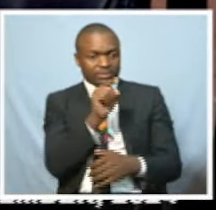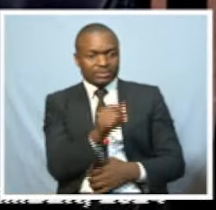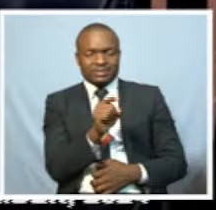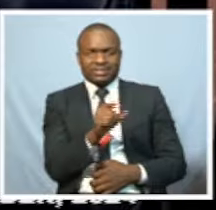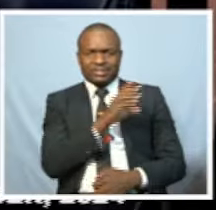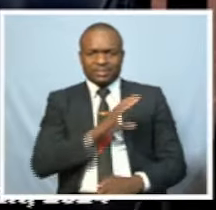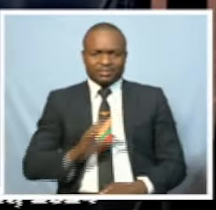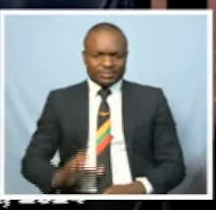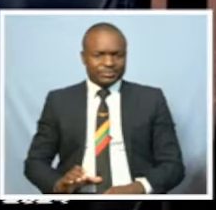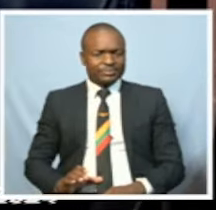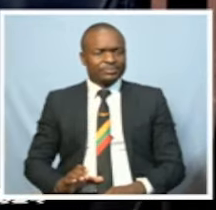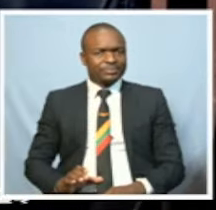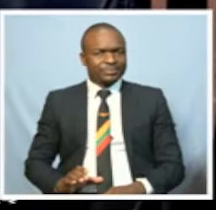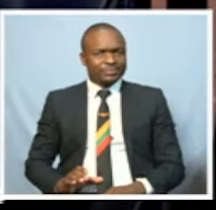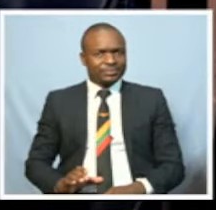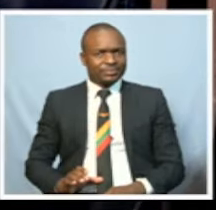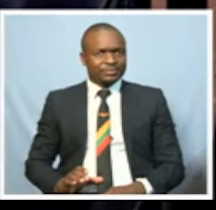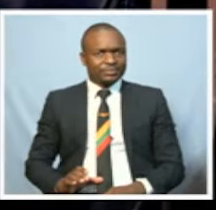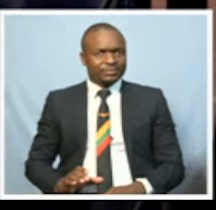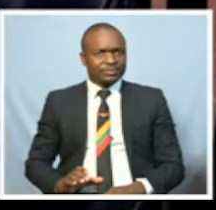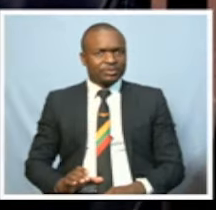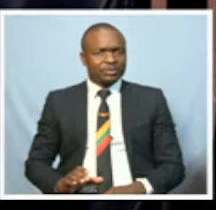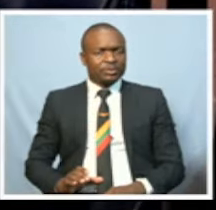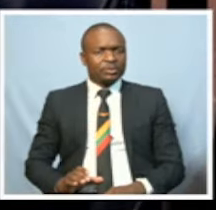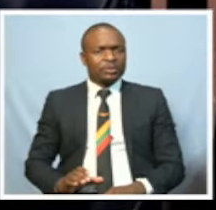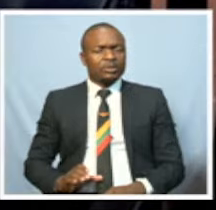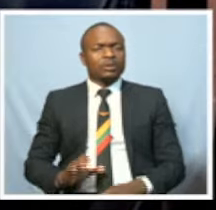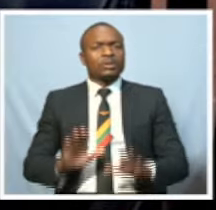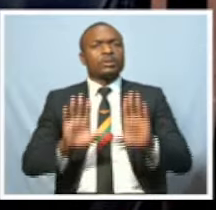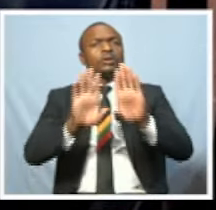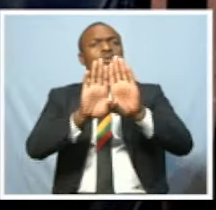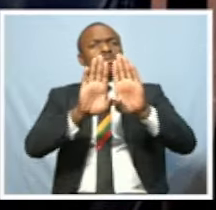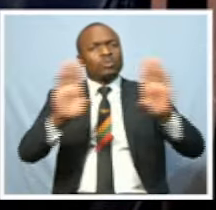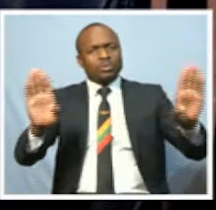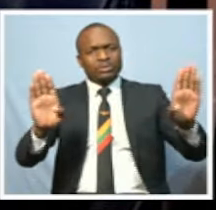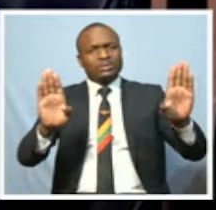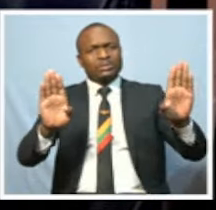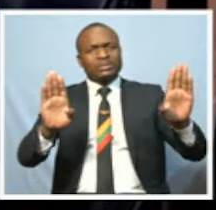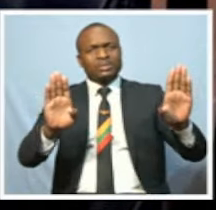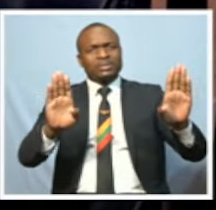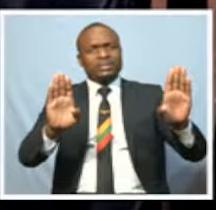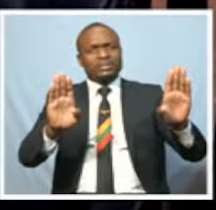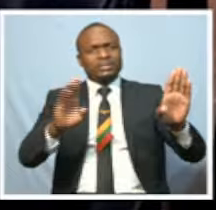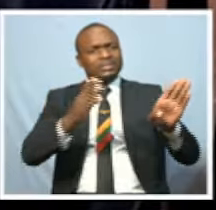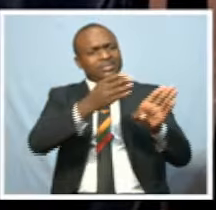to have walls that are bent,